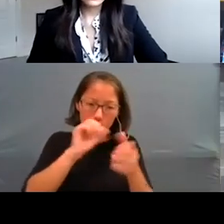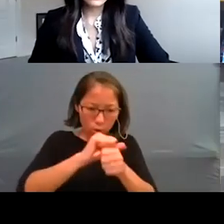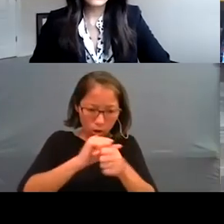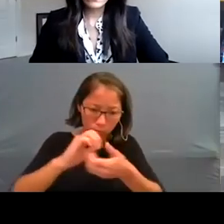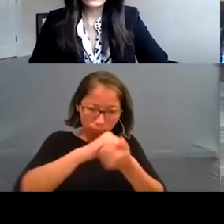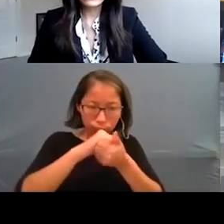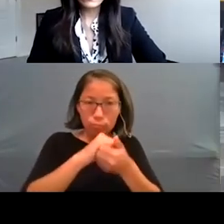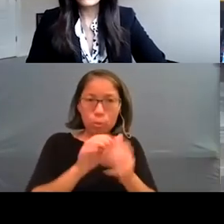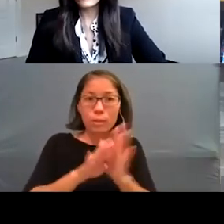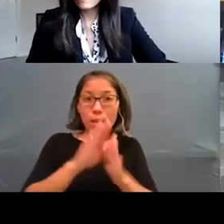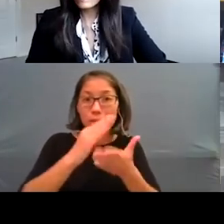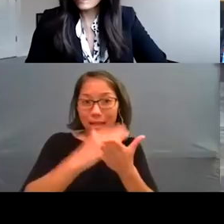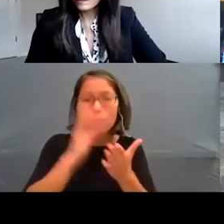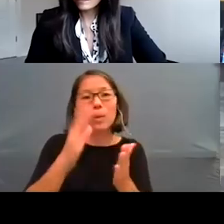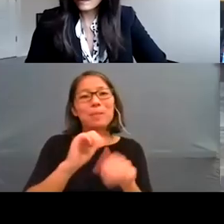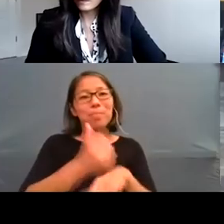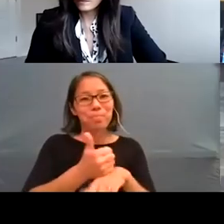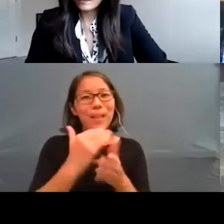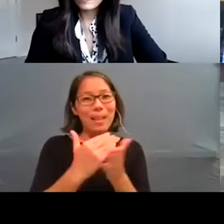ones that are designing the lessons.